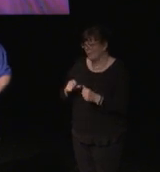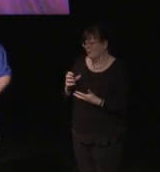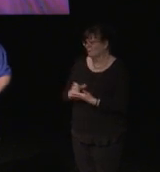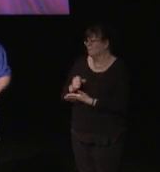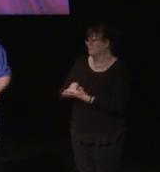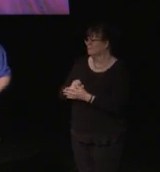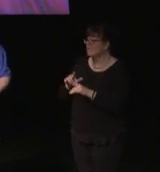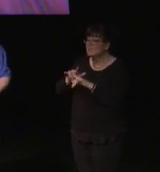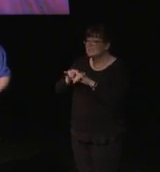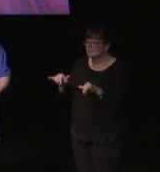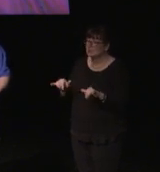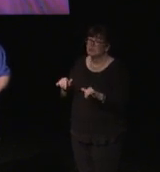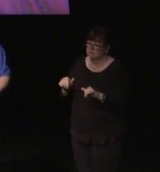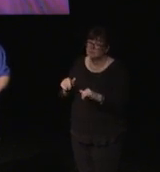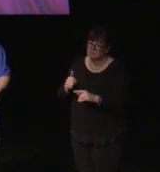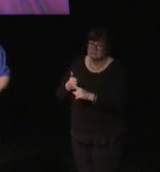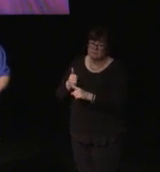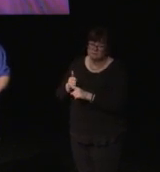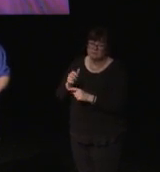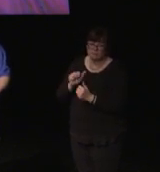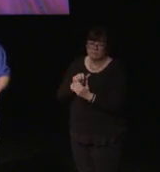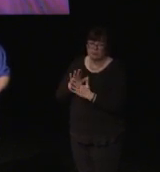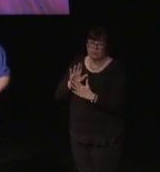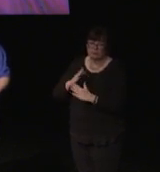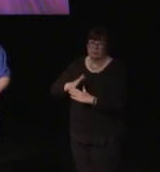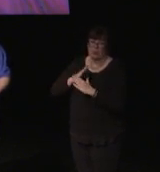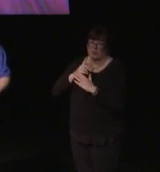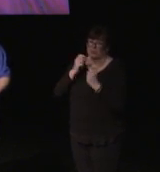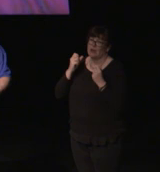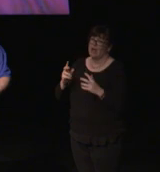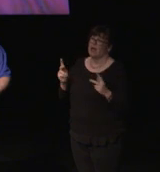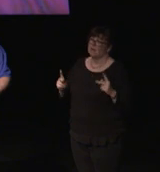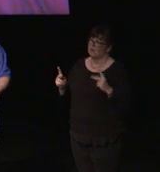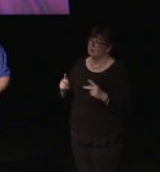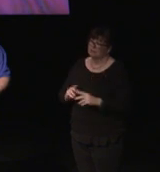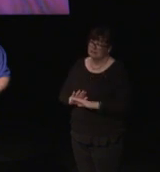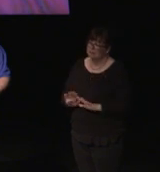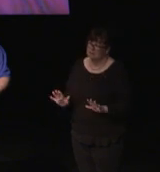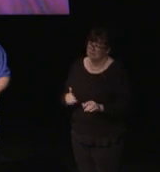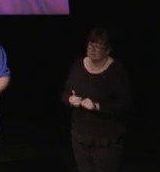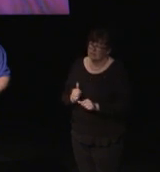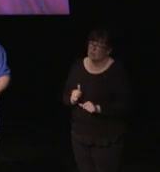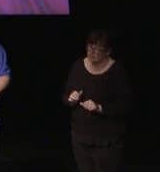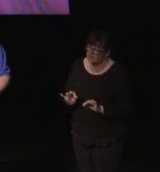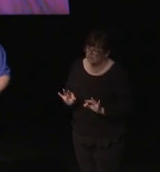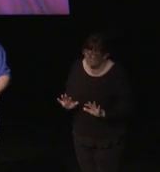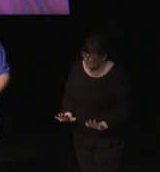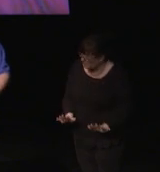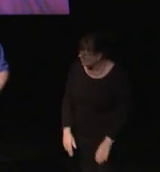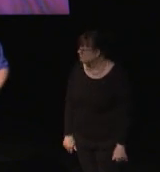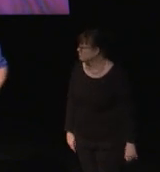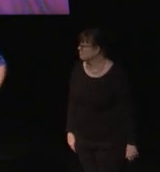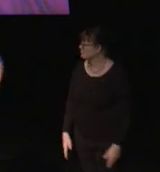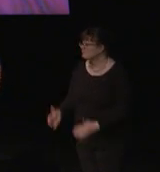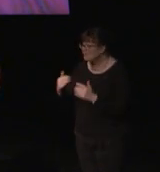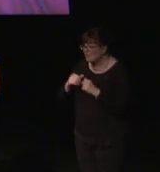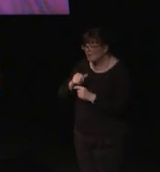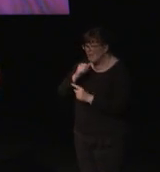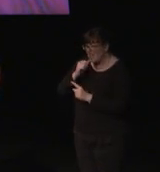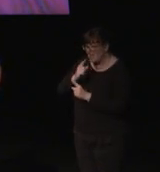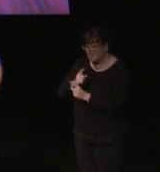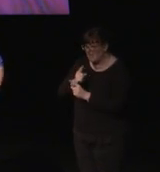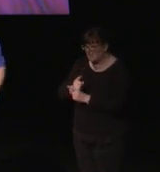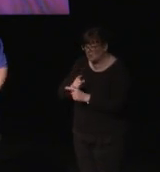Simultaneous action can be a real barrier for a lot of folks. You know, please try to not do that. Can inaccurate timing